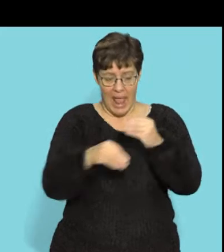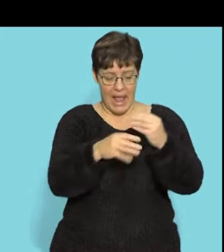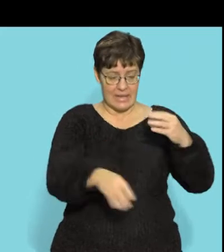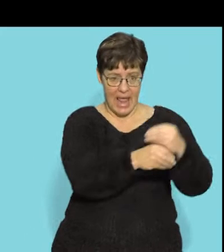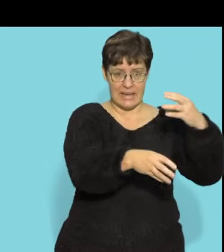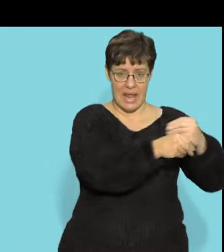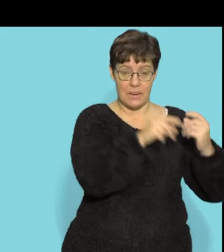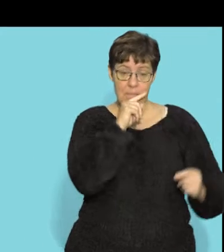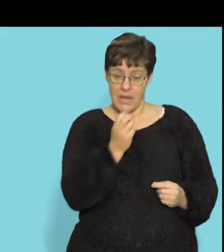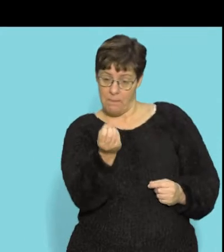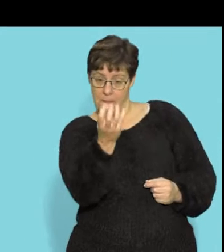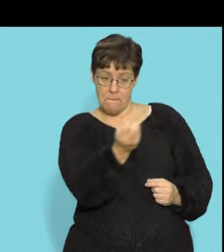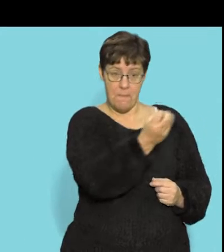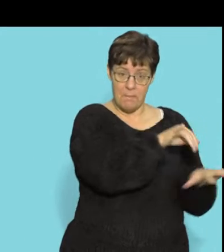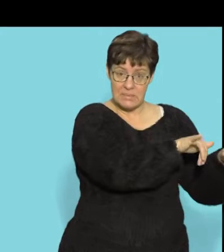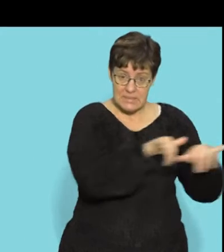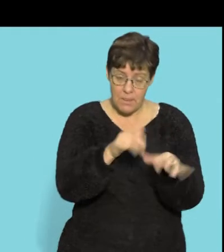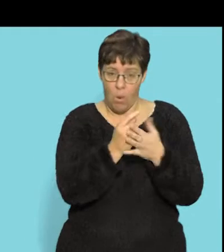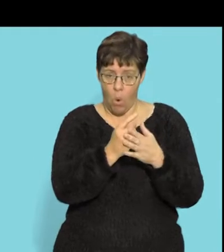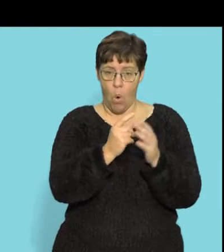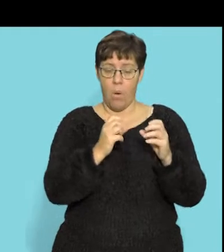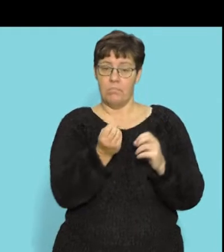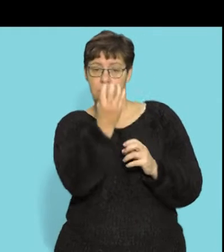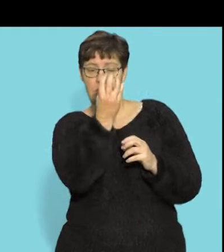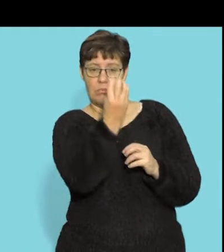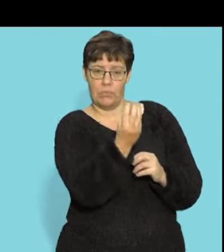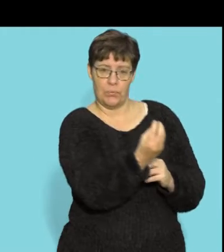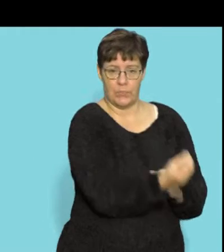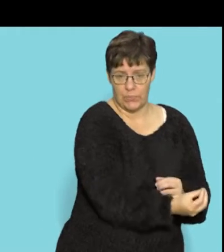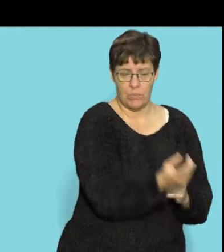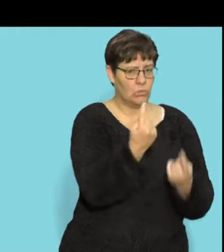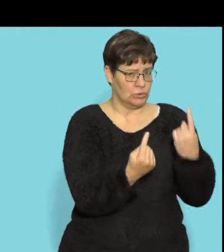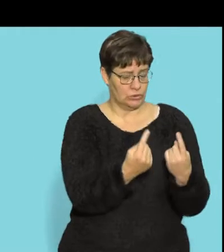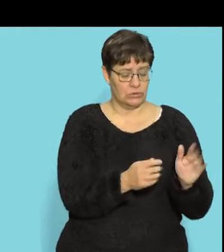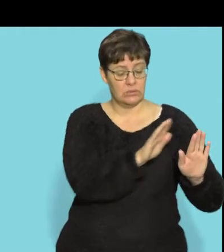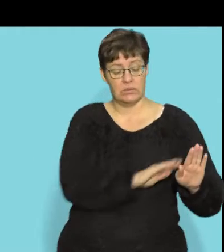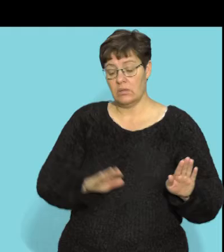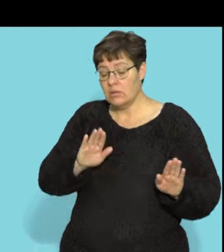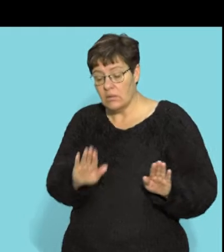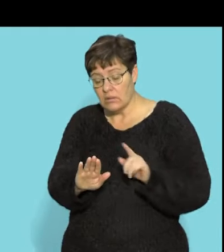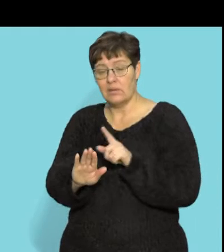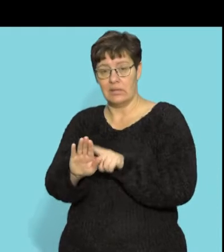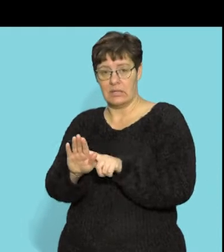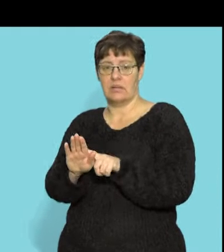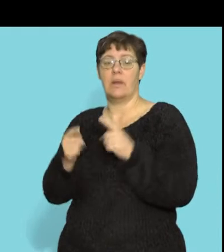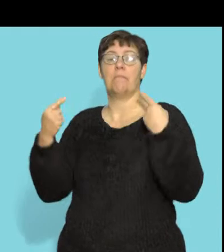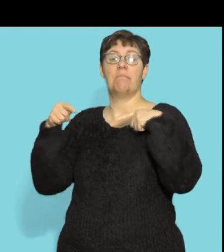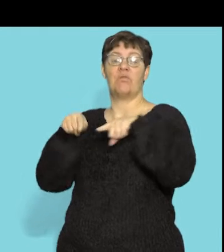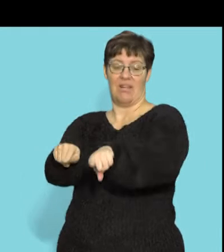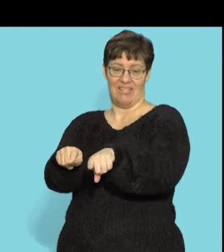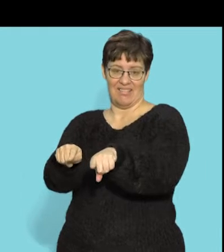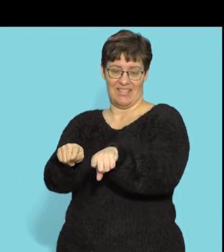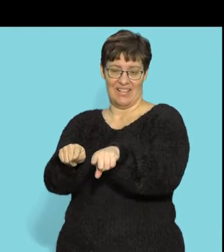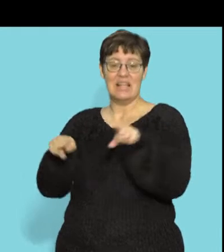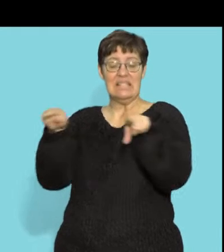and how that affects actually the brightness, right? And then the second question talks about the same effect. However,